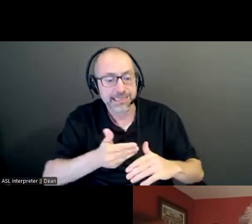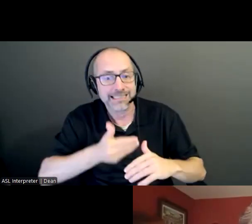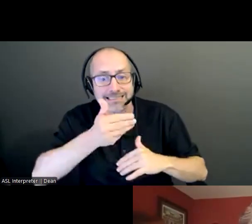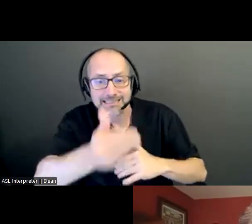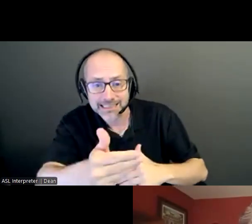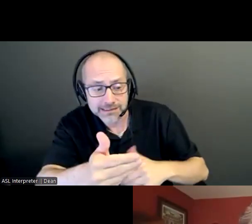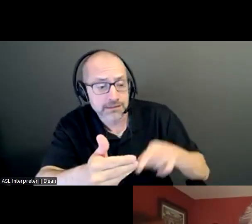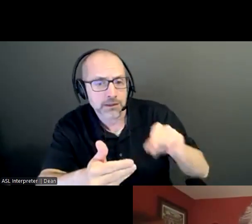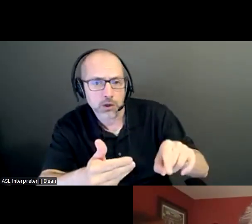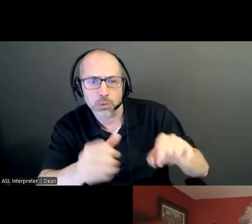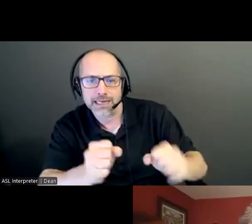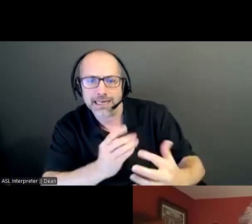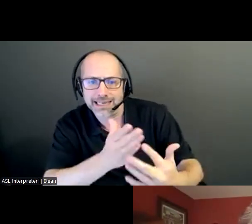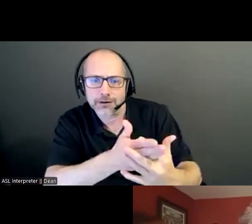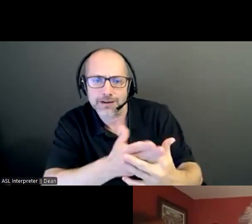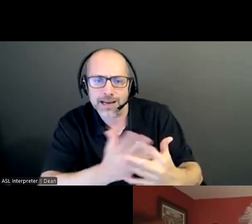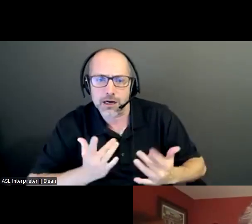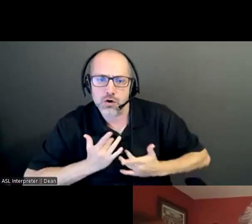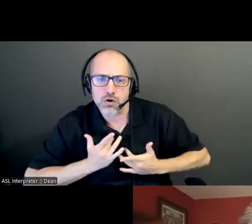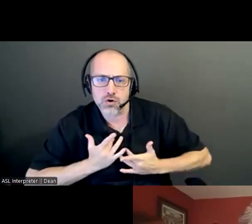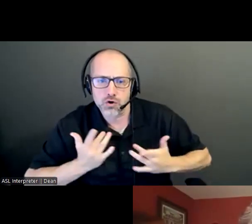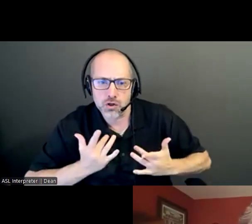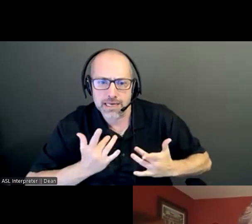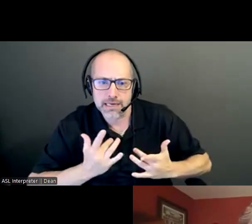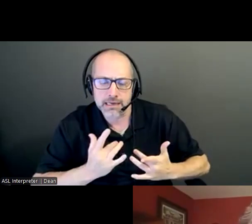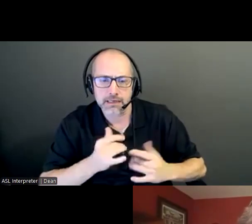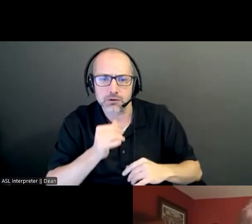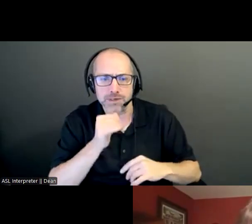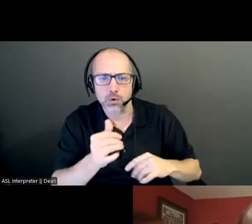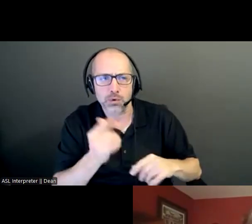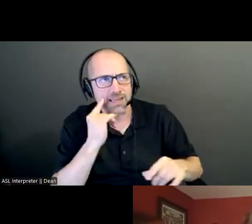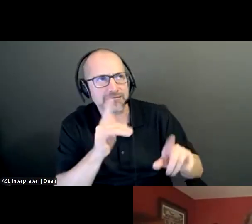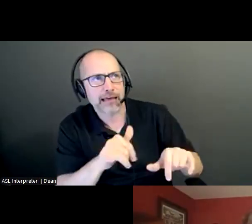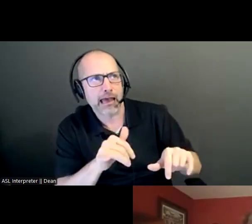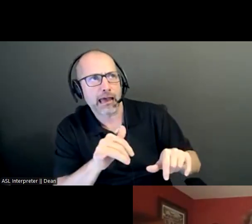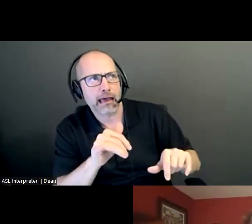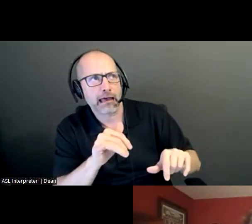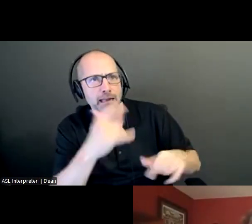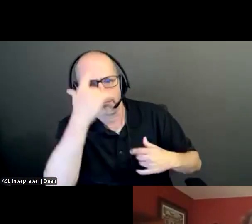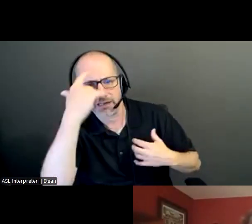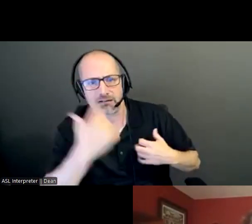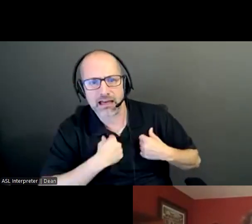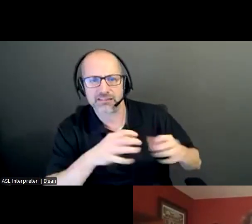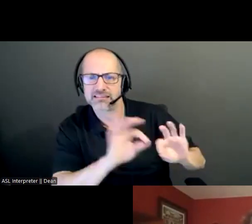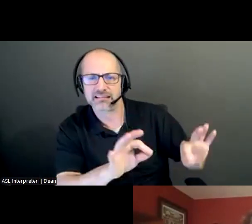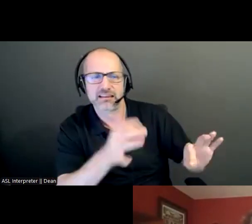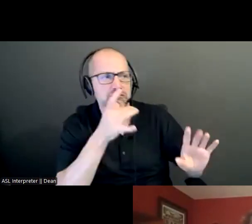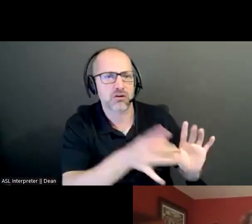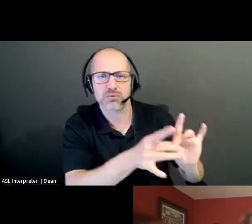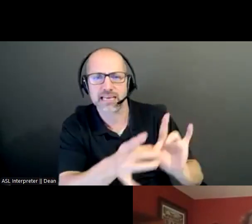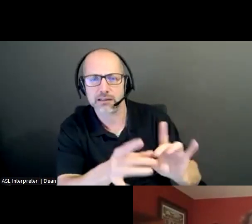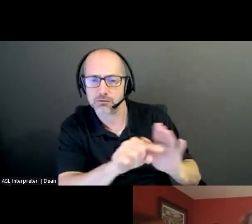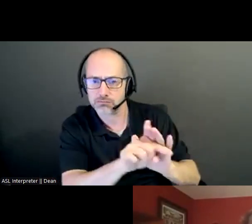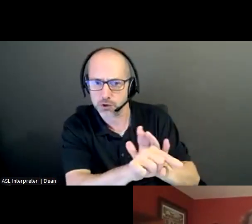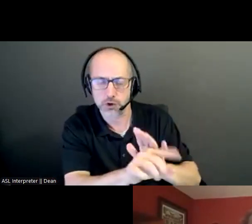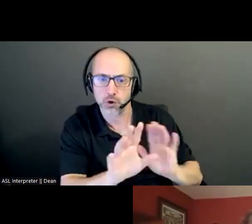we don't kind of devalue and rationalize what happens when our folks are aging, that we actually,